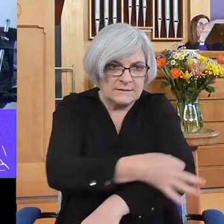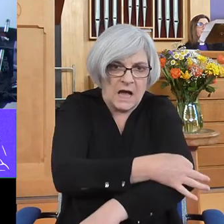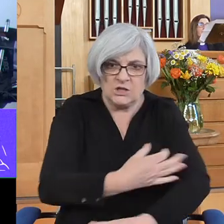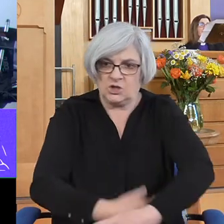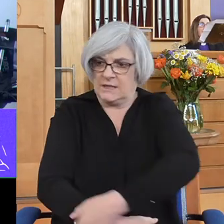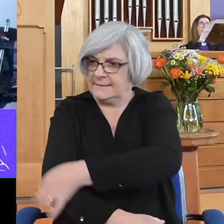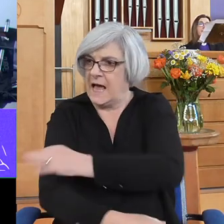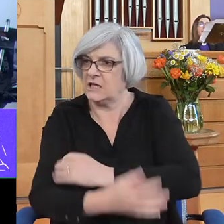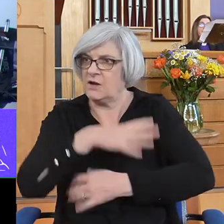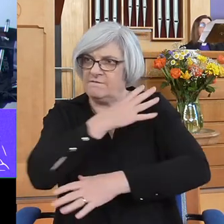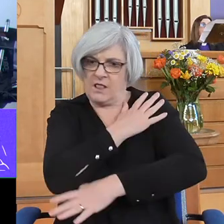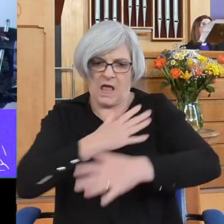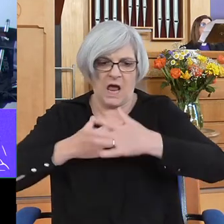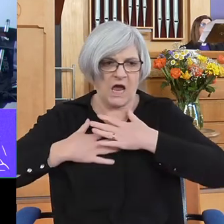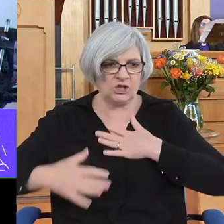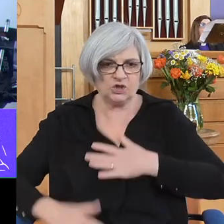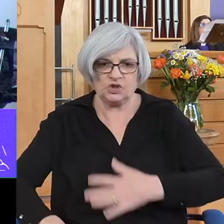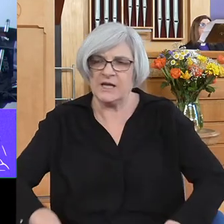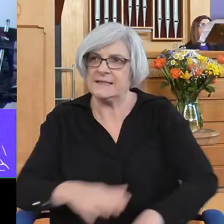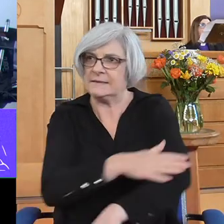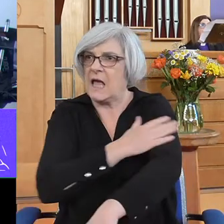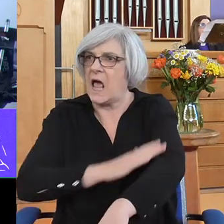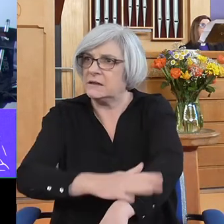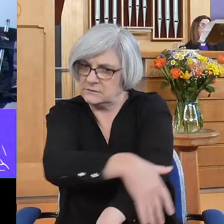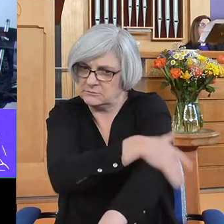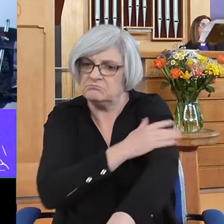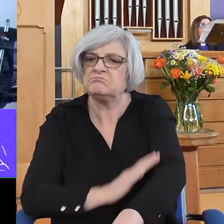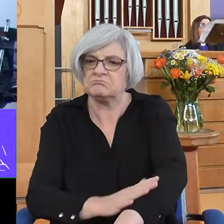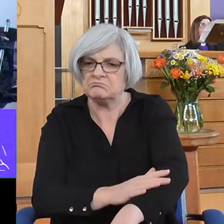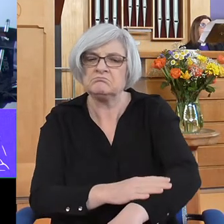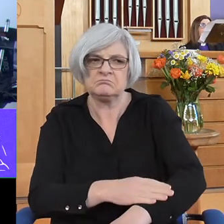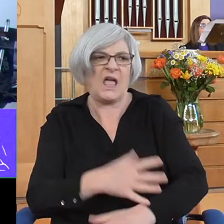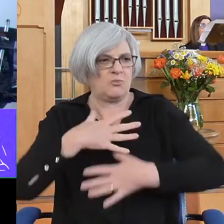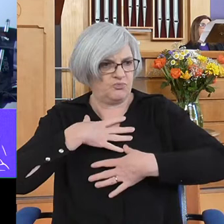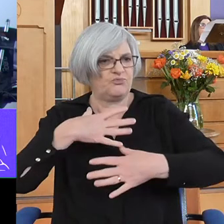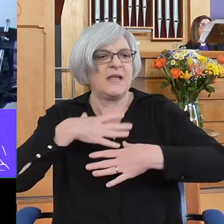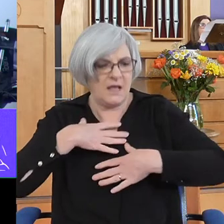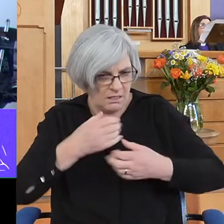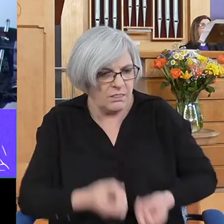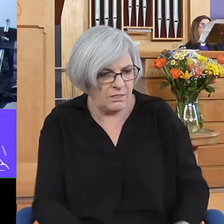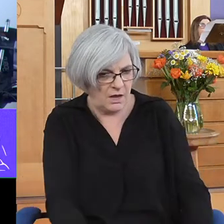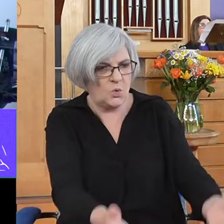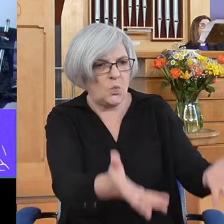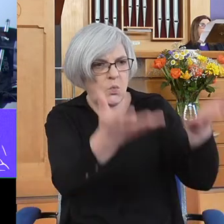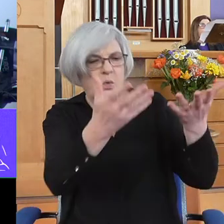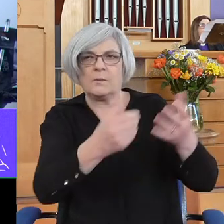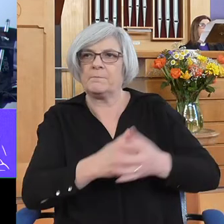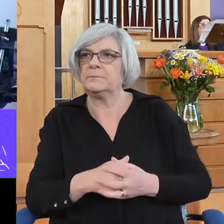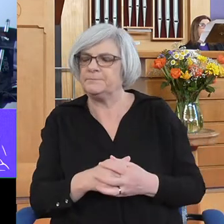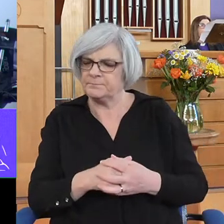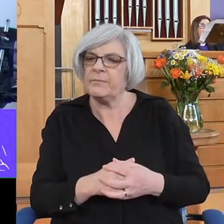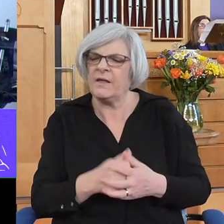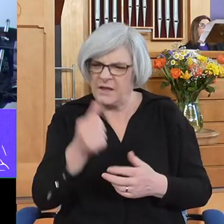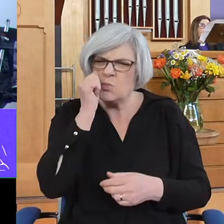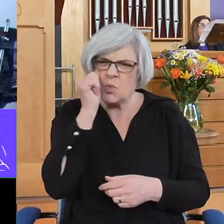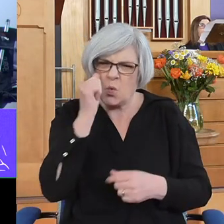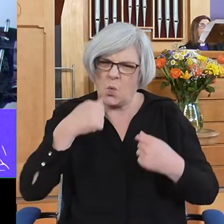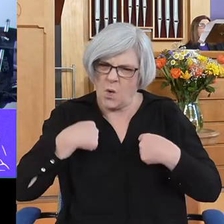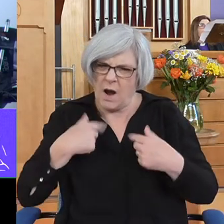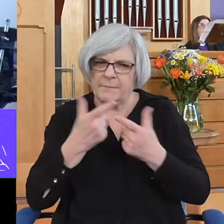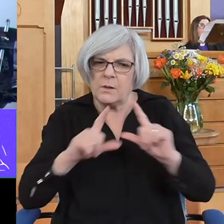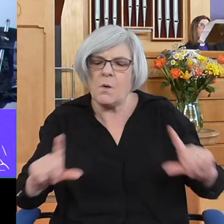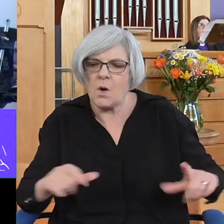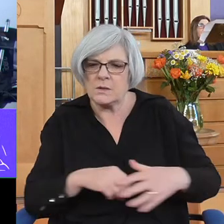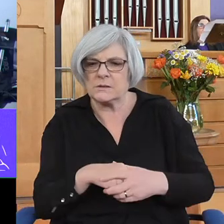make flesh come upon you and cover you with skin. I will put breath in you and you will come to life. Then you will know that I am the